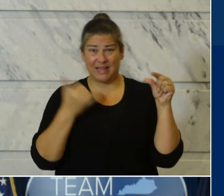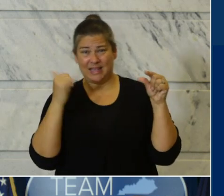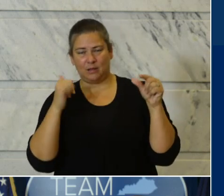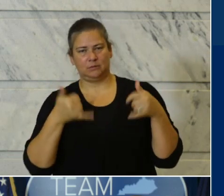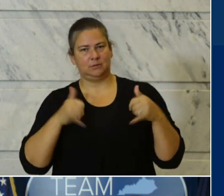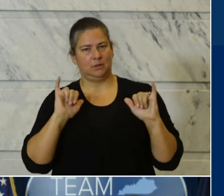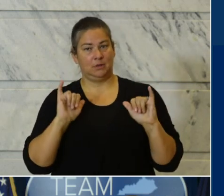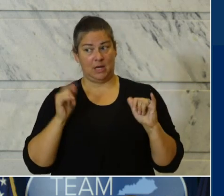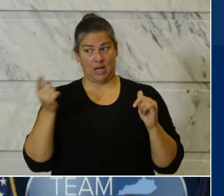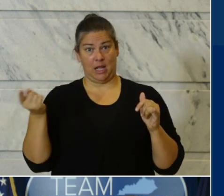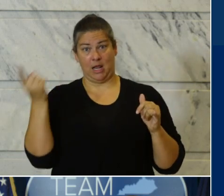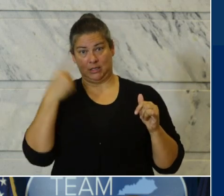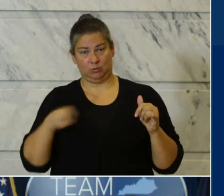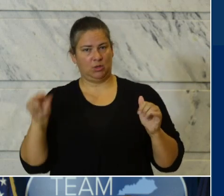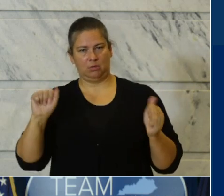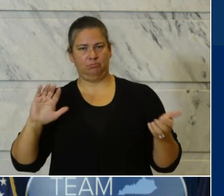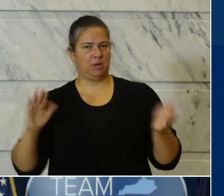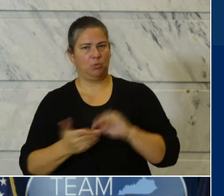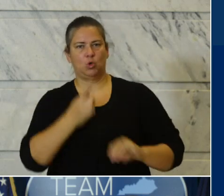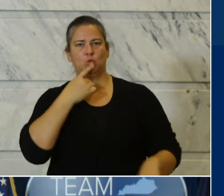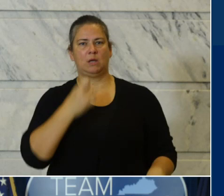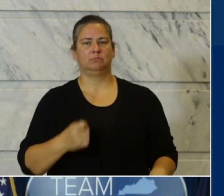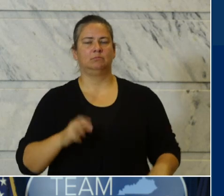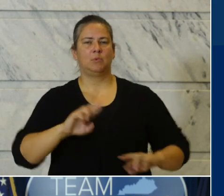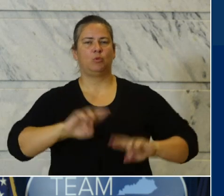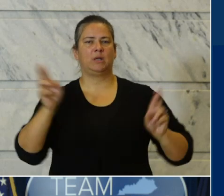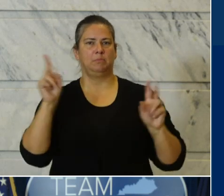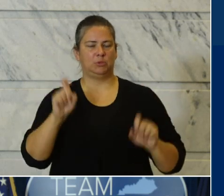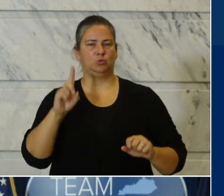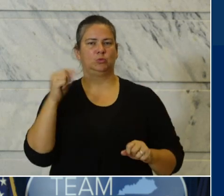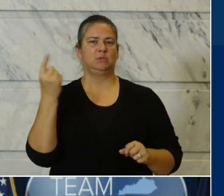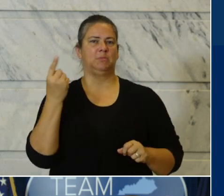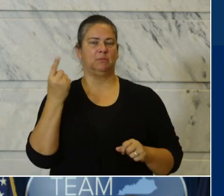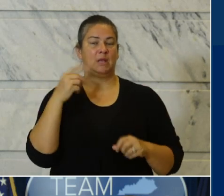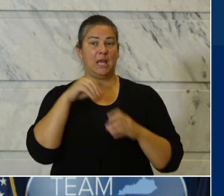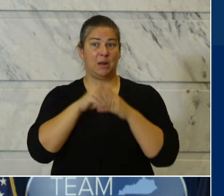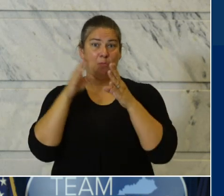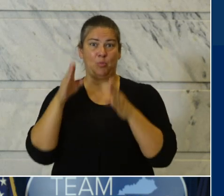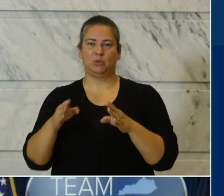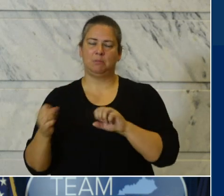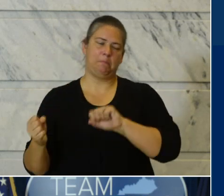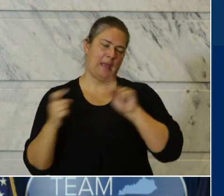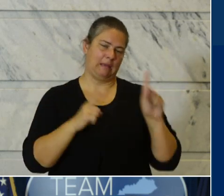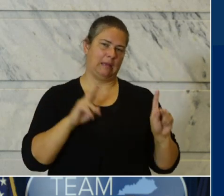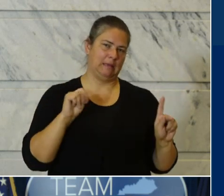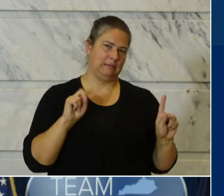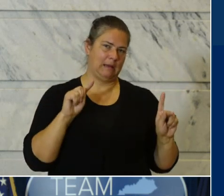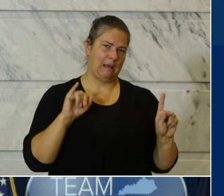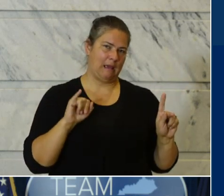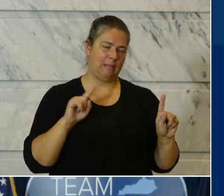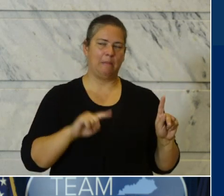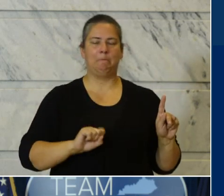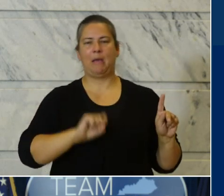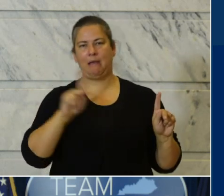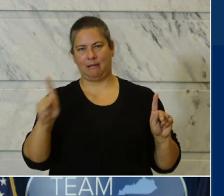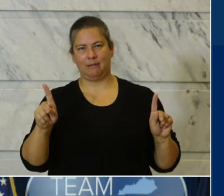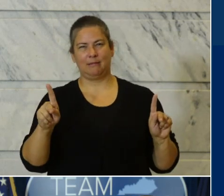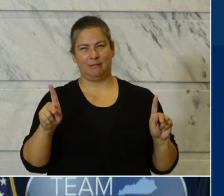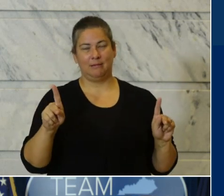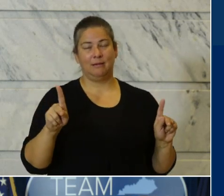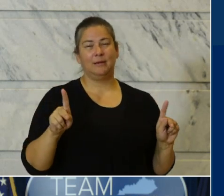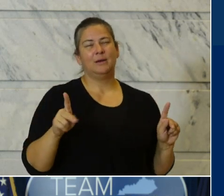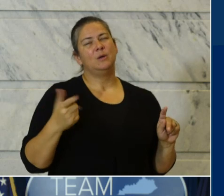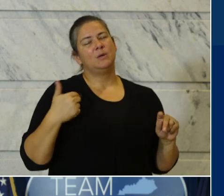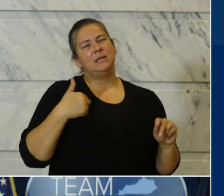by this time next week you could be in the red, and you got to be prepared to move from that in-person back to NTI and then come back again. The two things we got